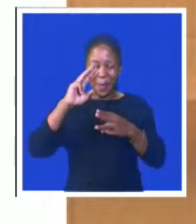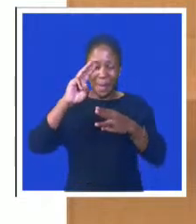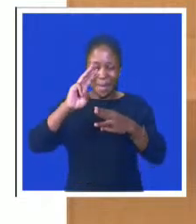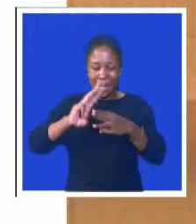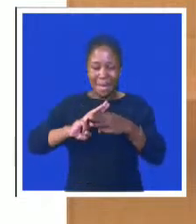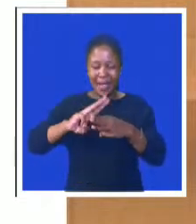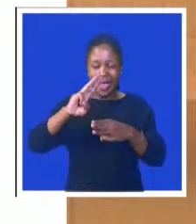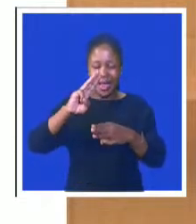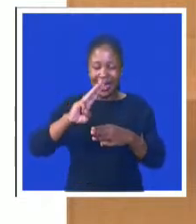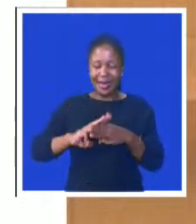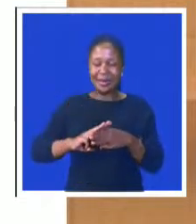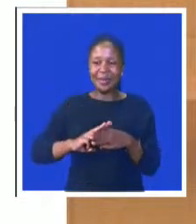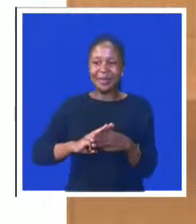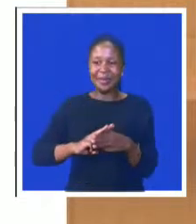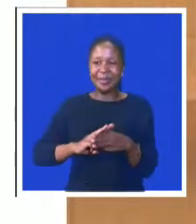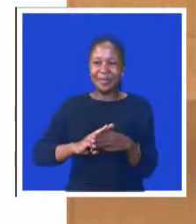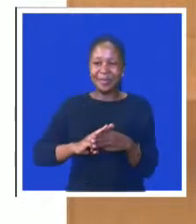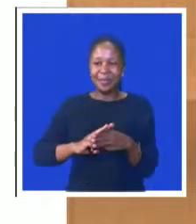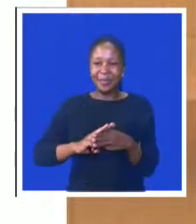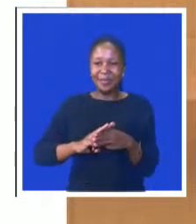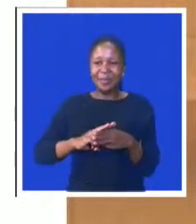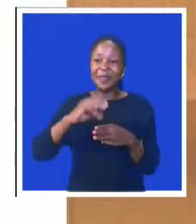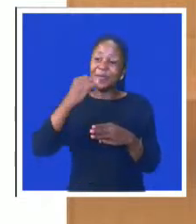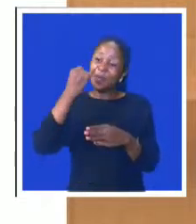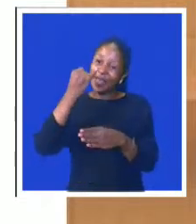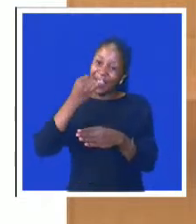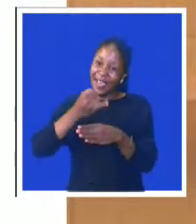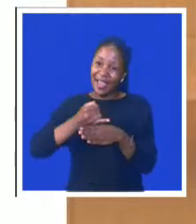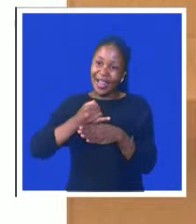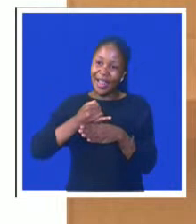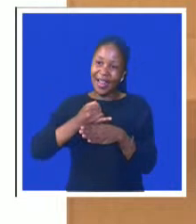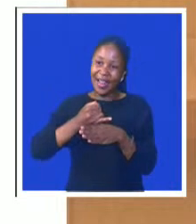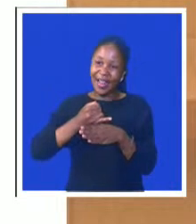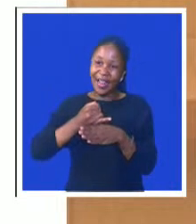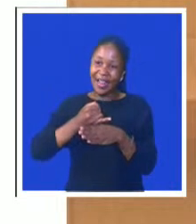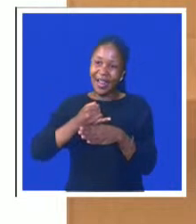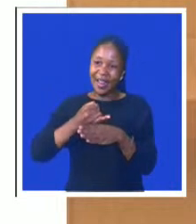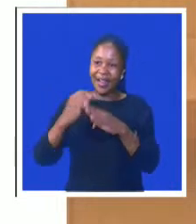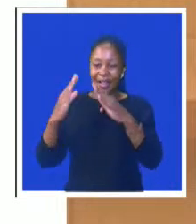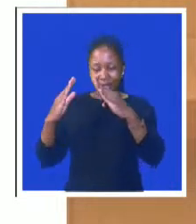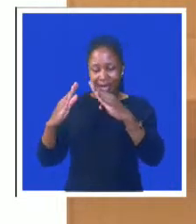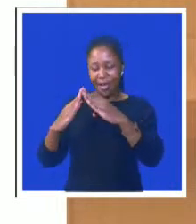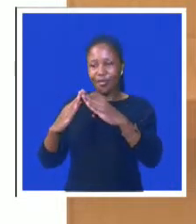is in the house.